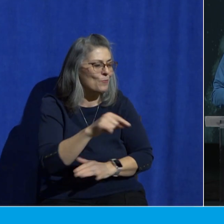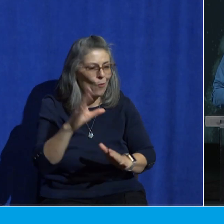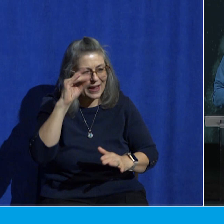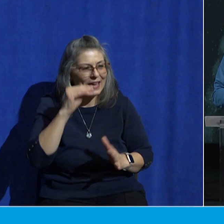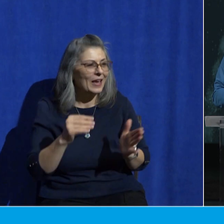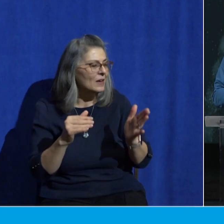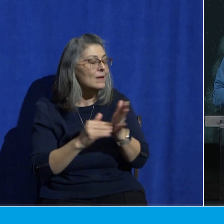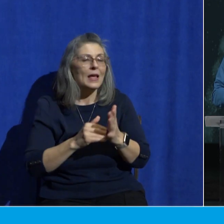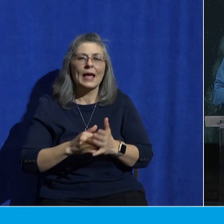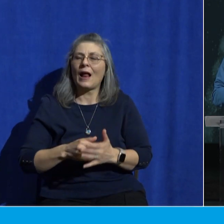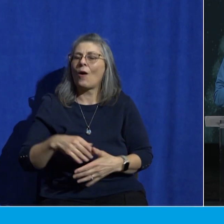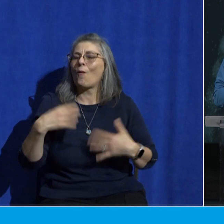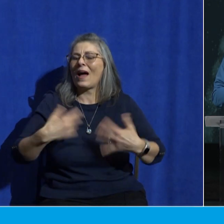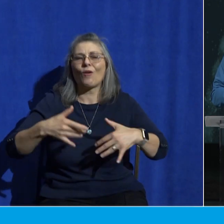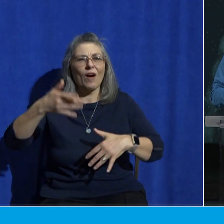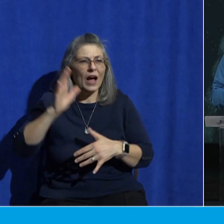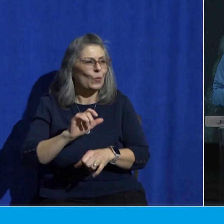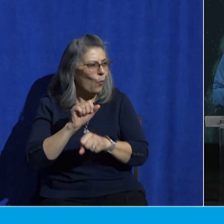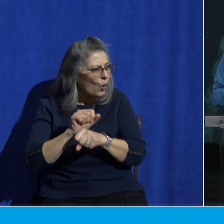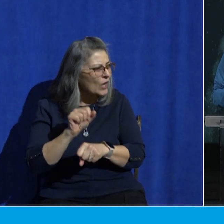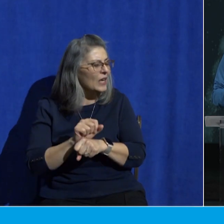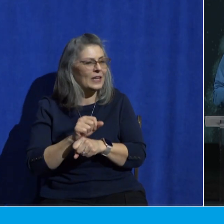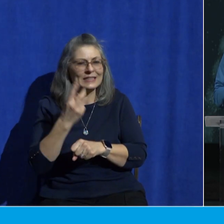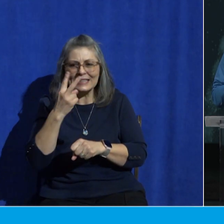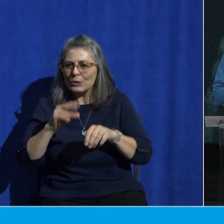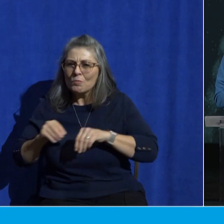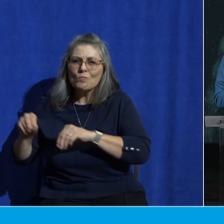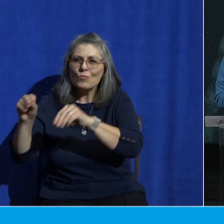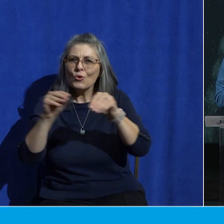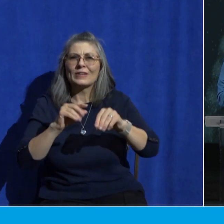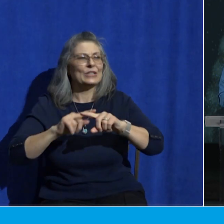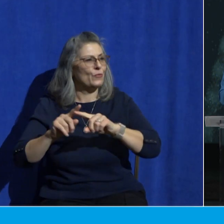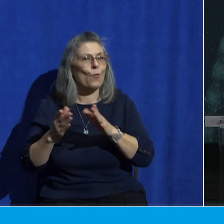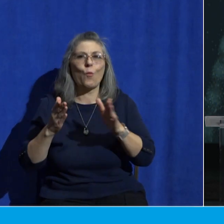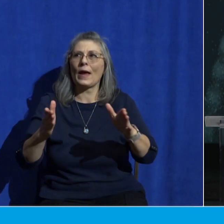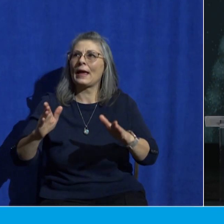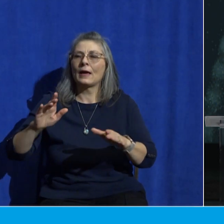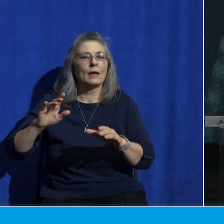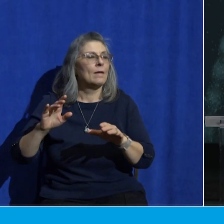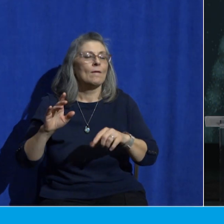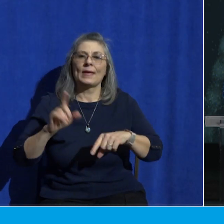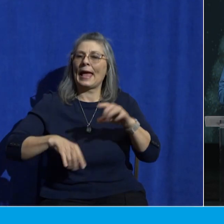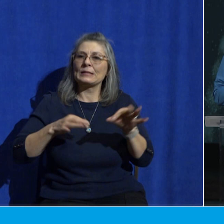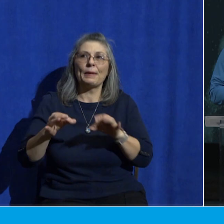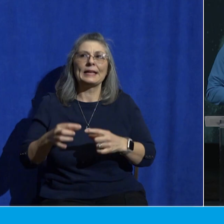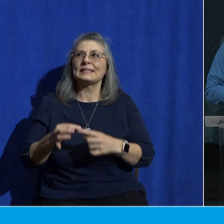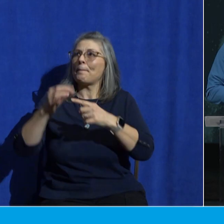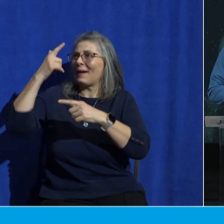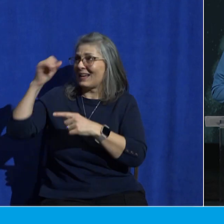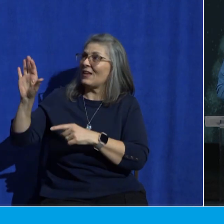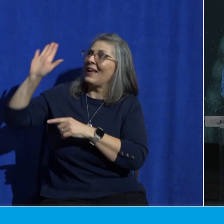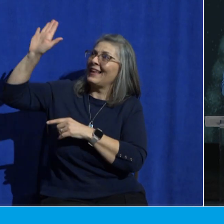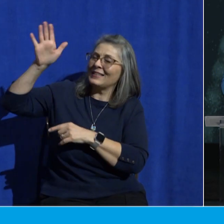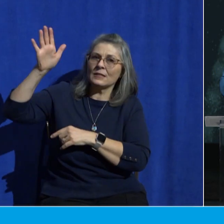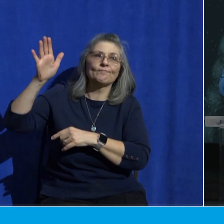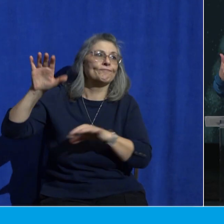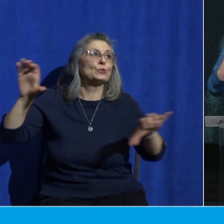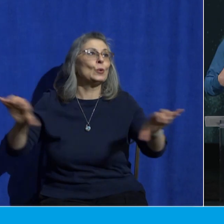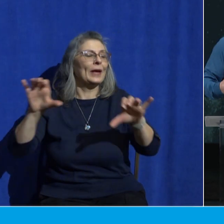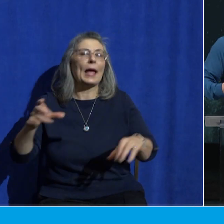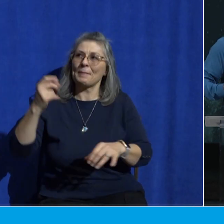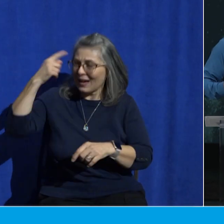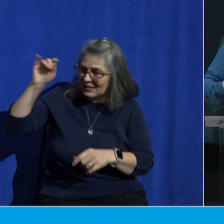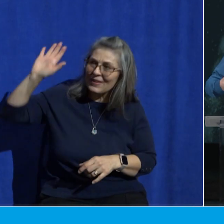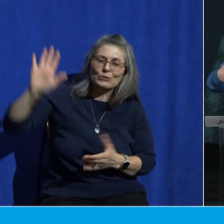Yes. And seeing God move in ways that can only be explained by his hand and only be attributed to his glory. And what a privilege